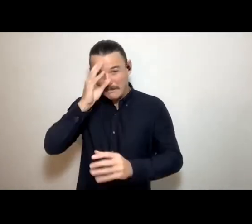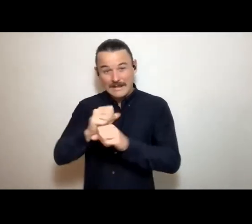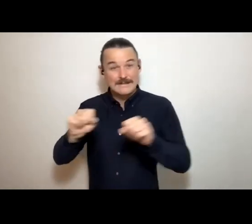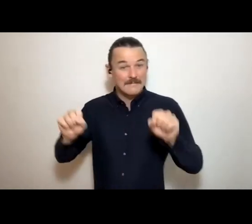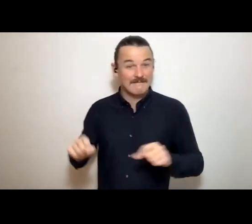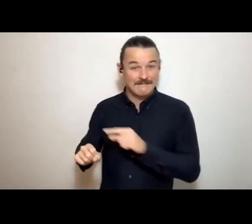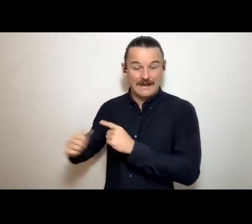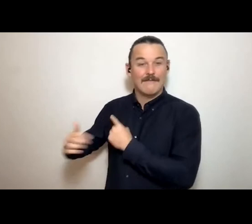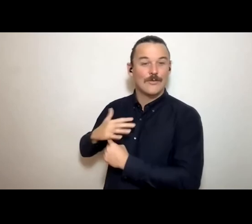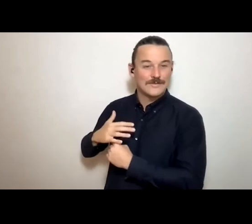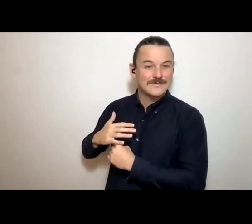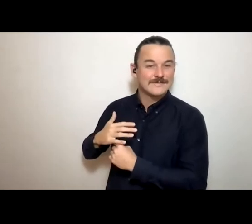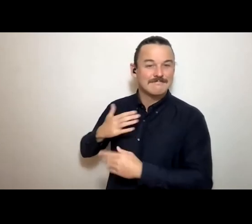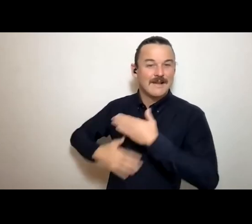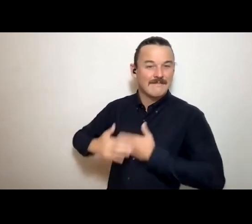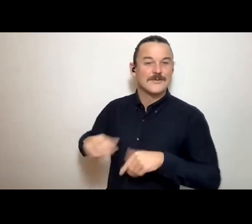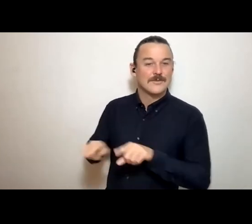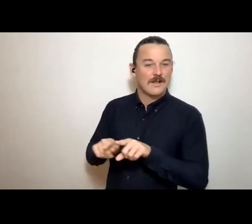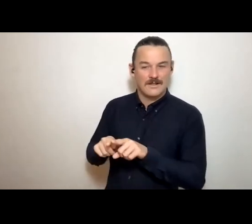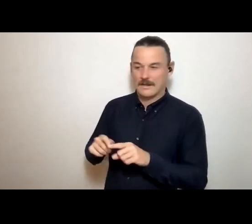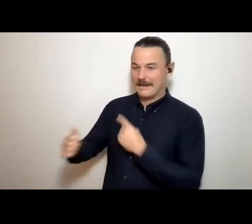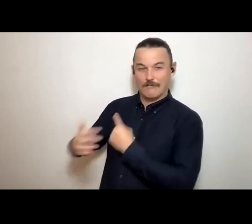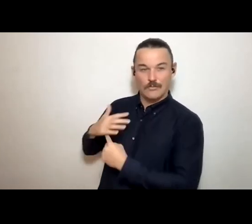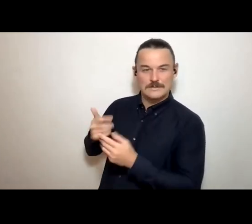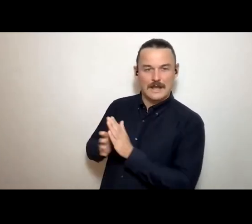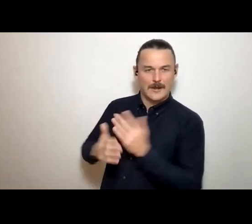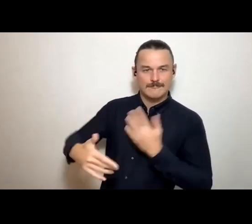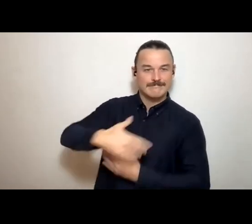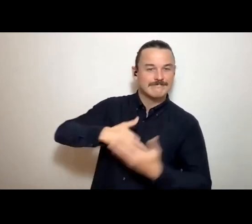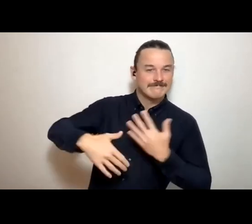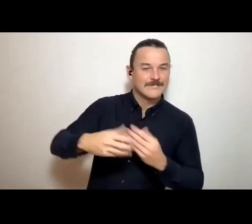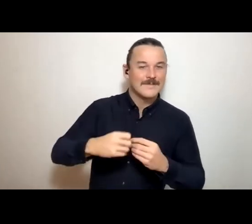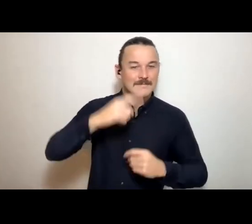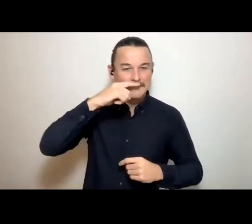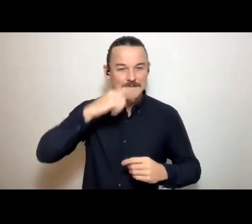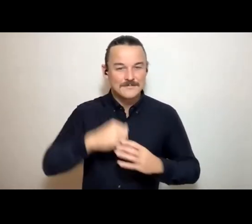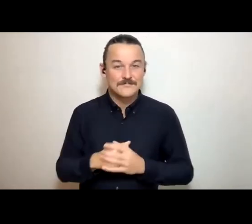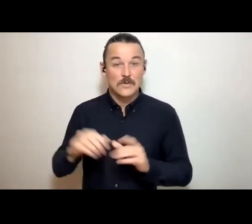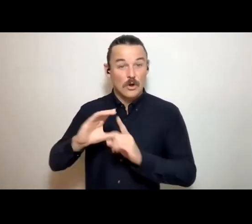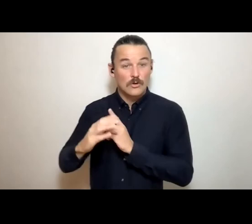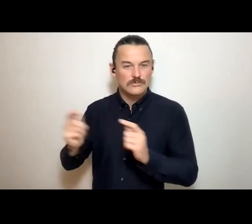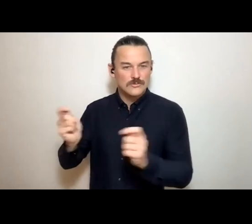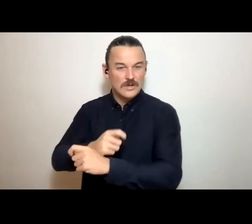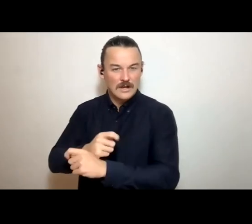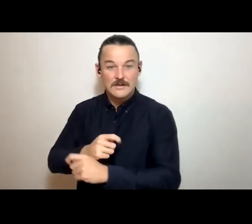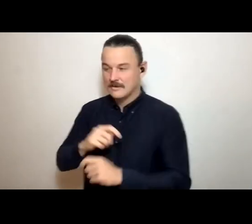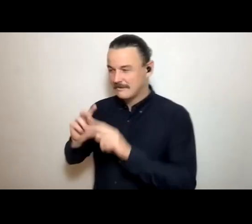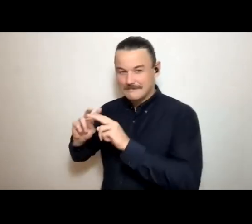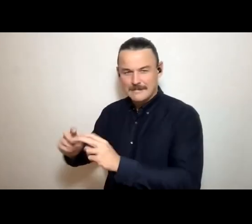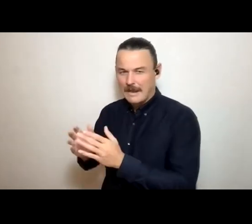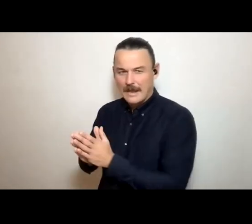our behaviours and social interactions. It examines how and why cultural change occurs. It looks at